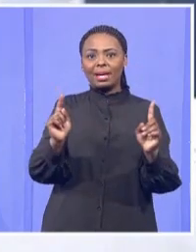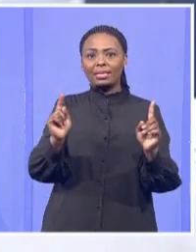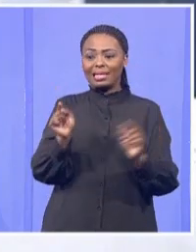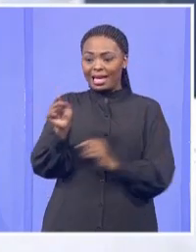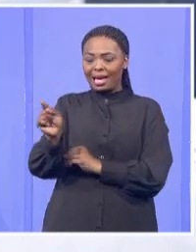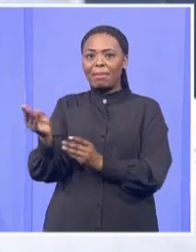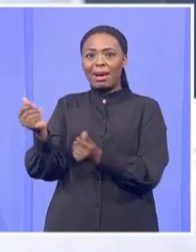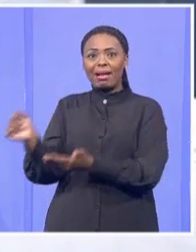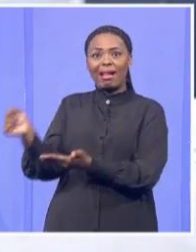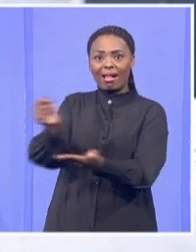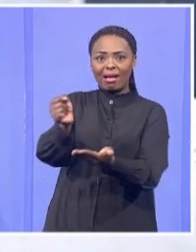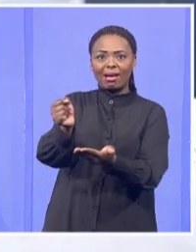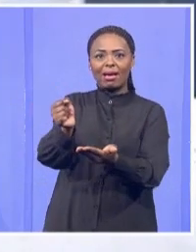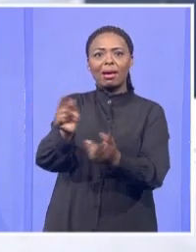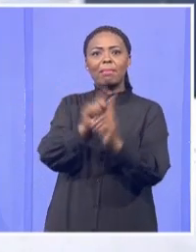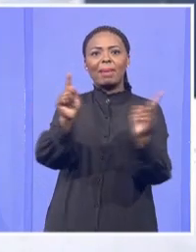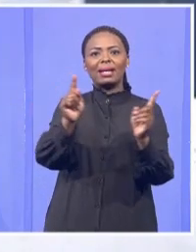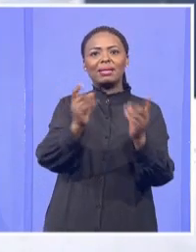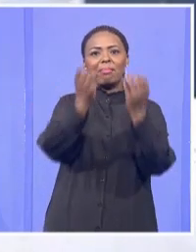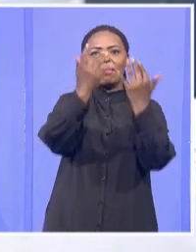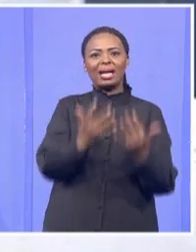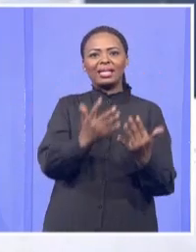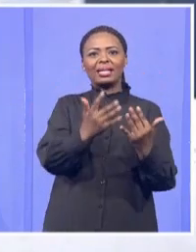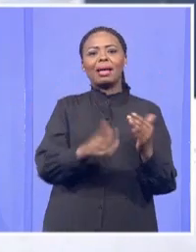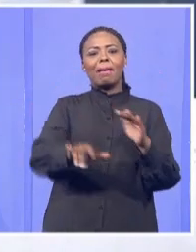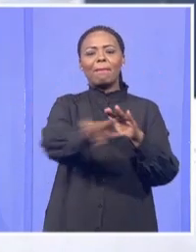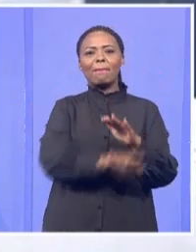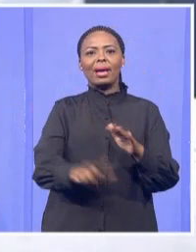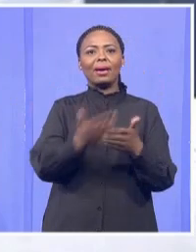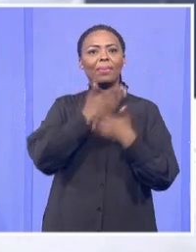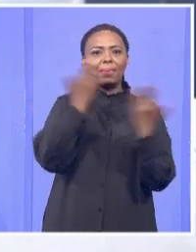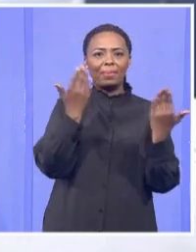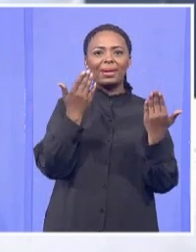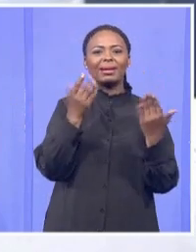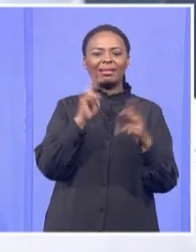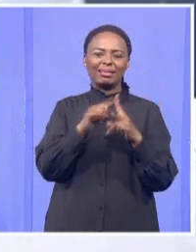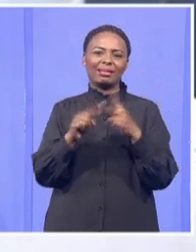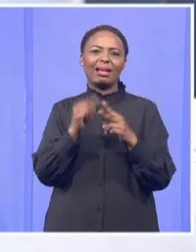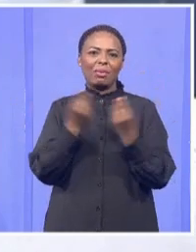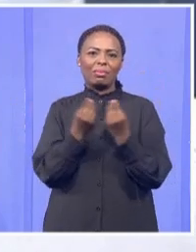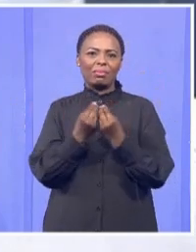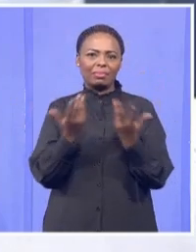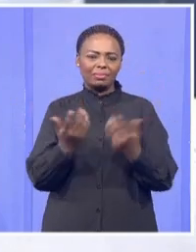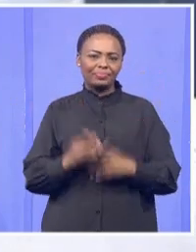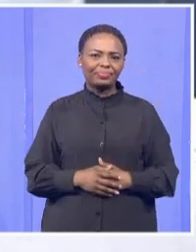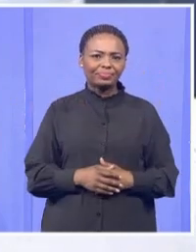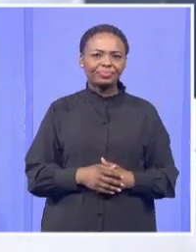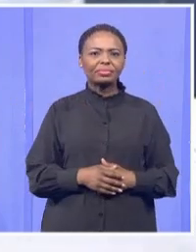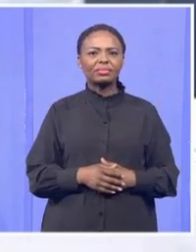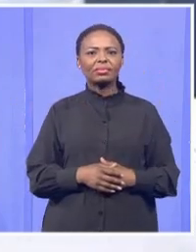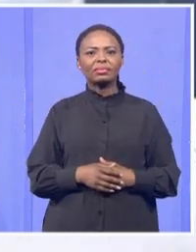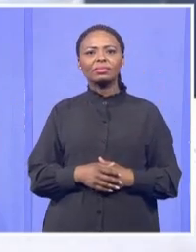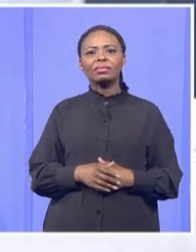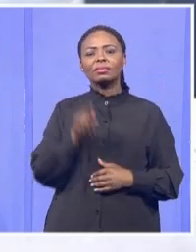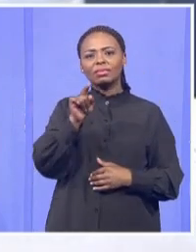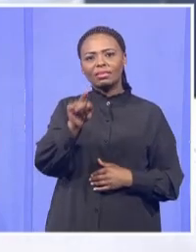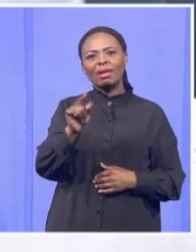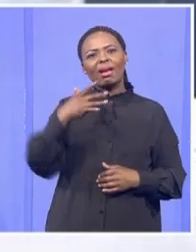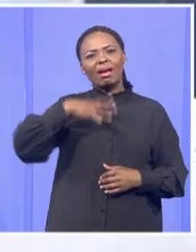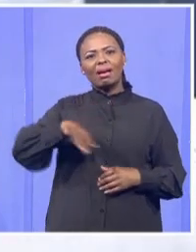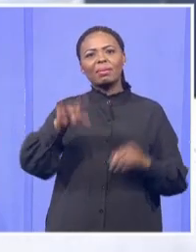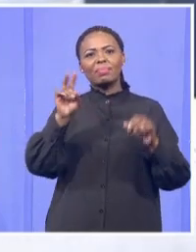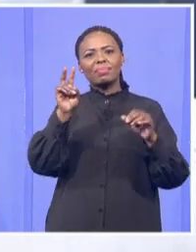in that particular area. That's one thing. But secondly, there's a mushrooming of